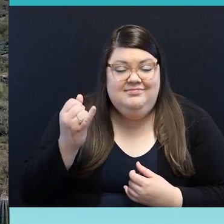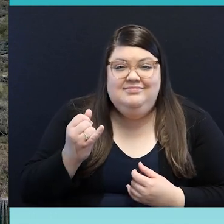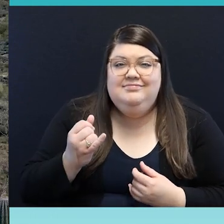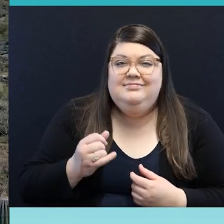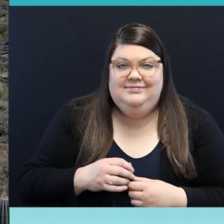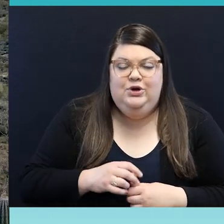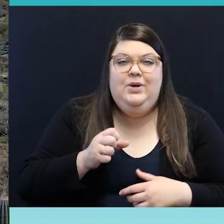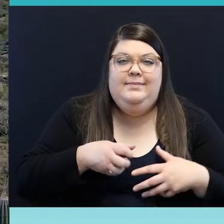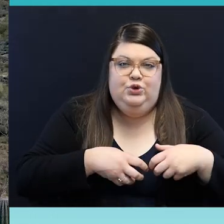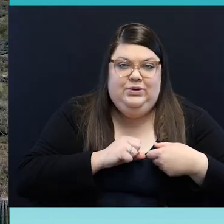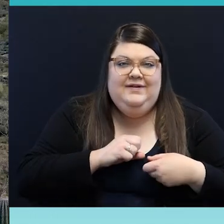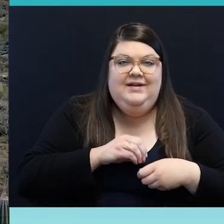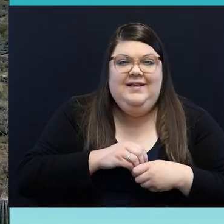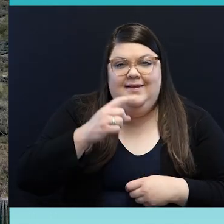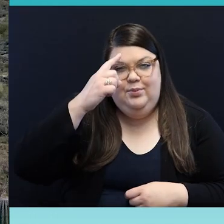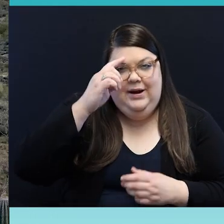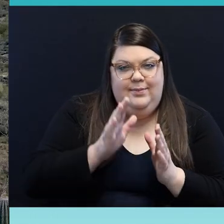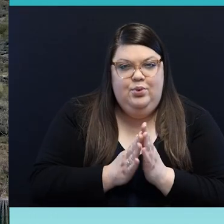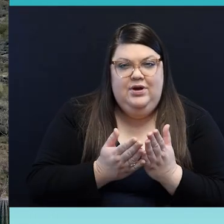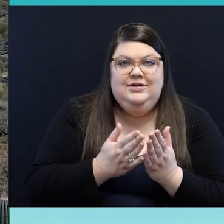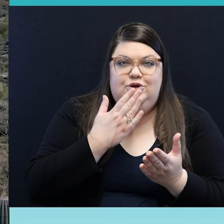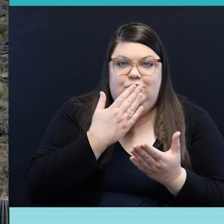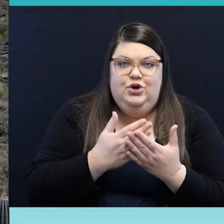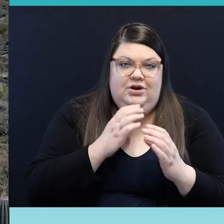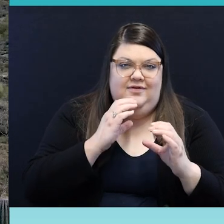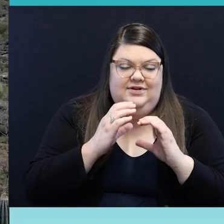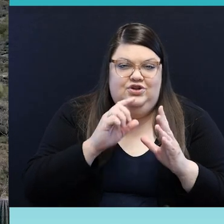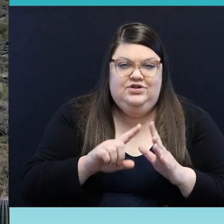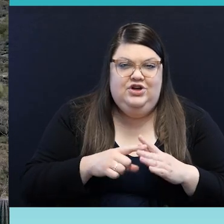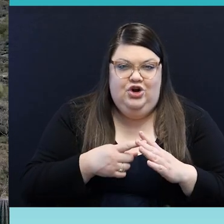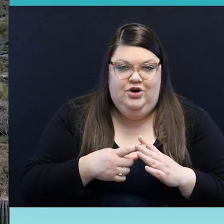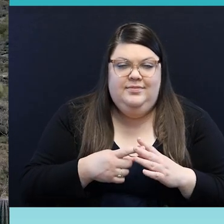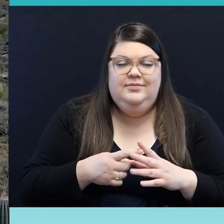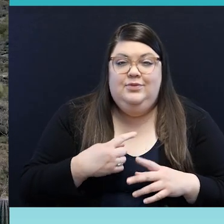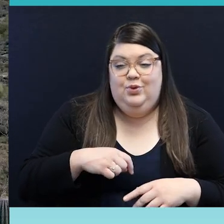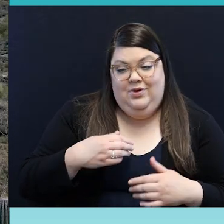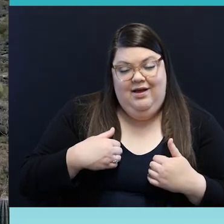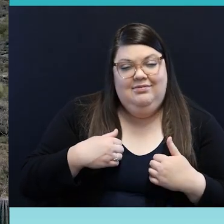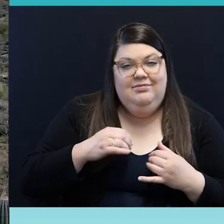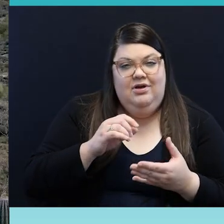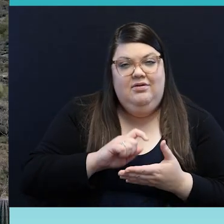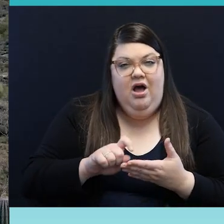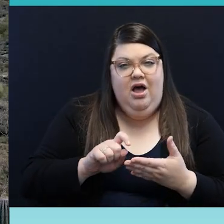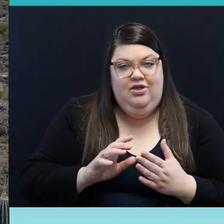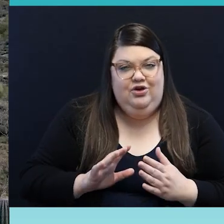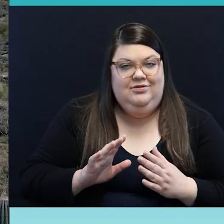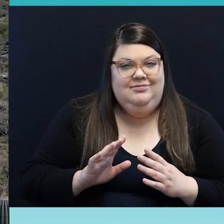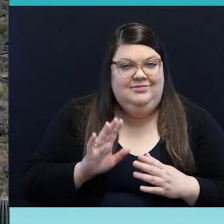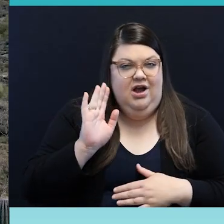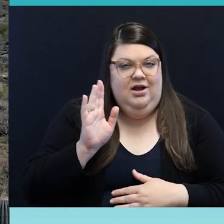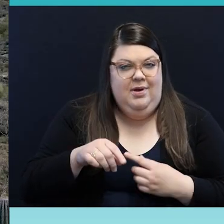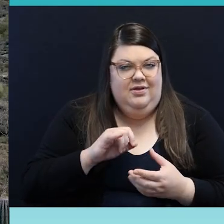Yeah, Grieving in the Brain book is a good conversation starter. We had the author give a little talk about